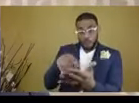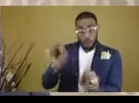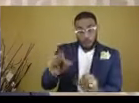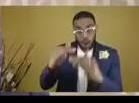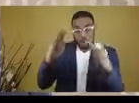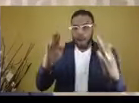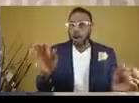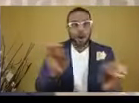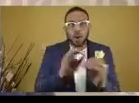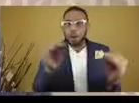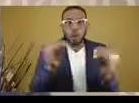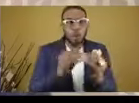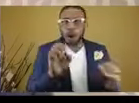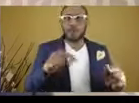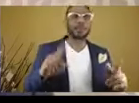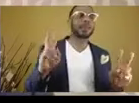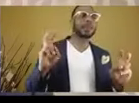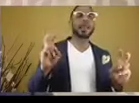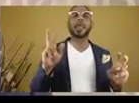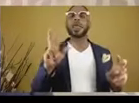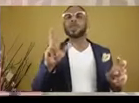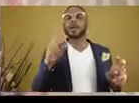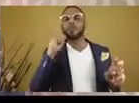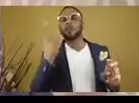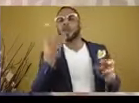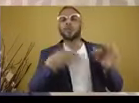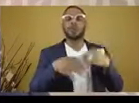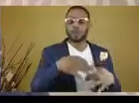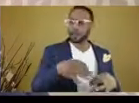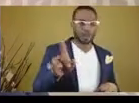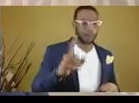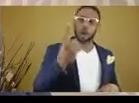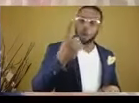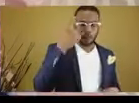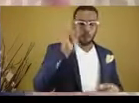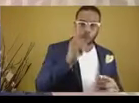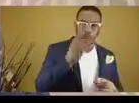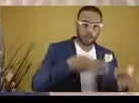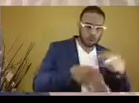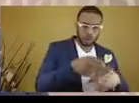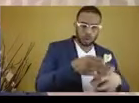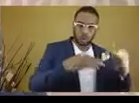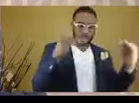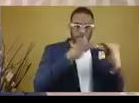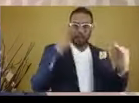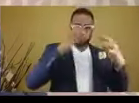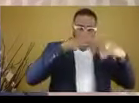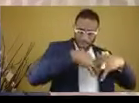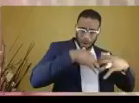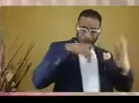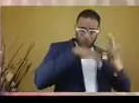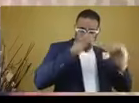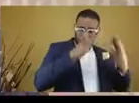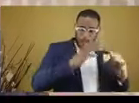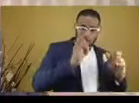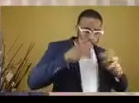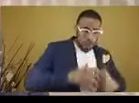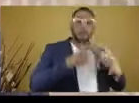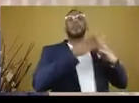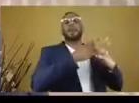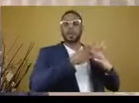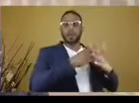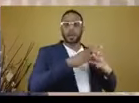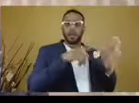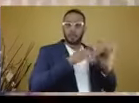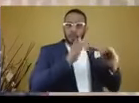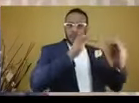No more of this 3-for-1 replacement. It's 1-for-1 replacement. If you tear down affordable housing, you need to build